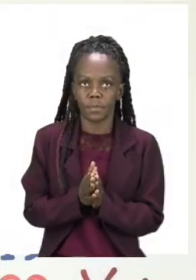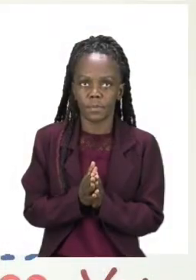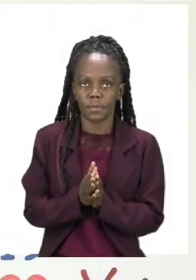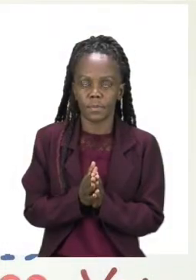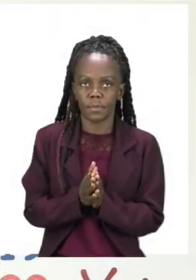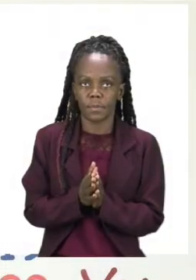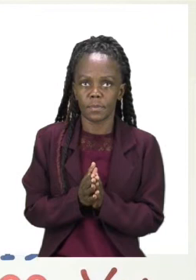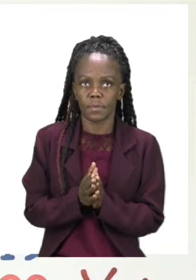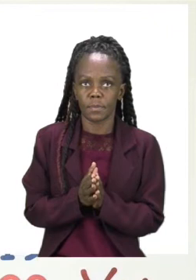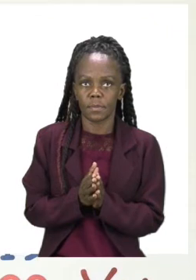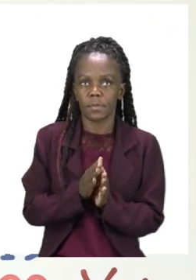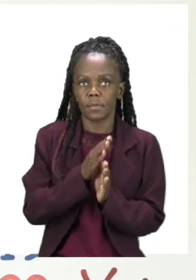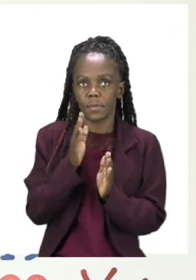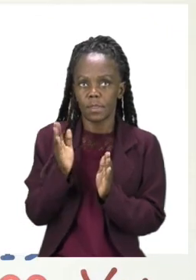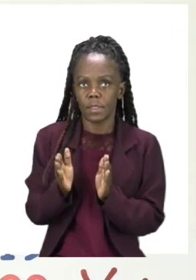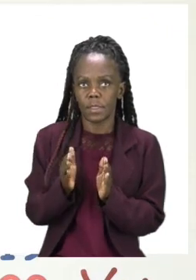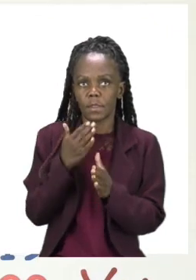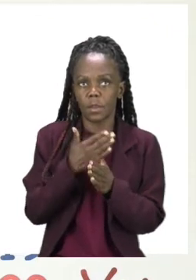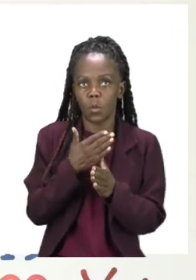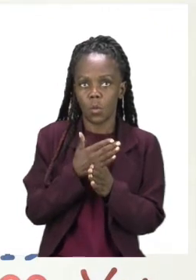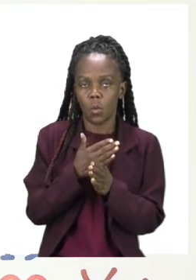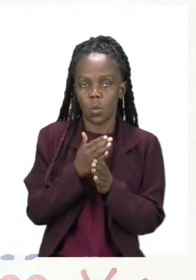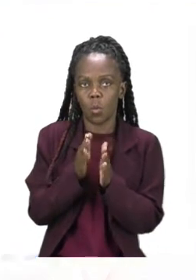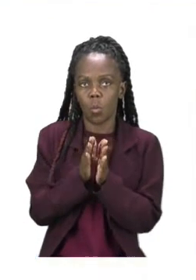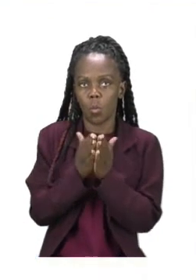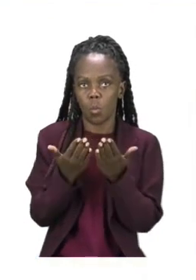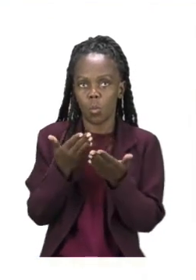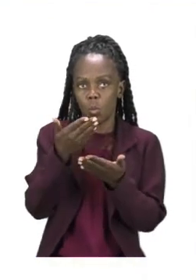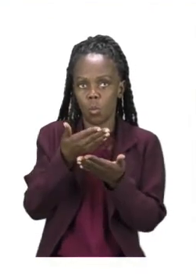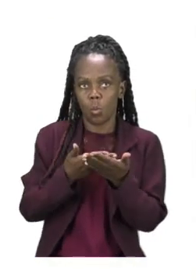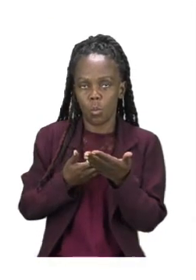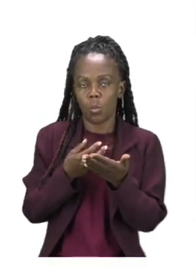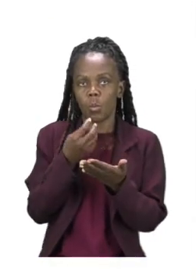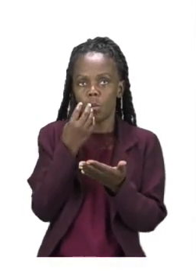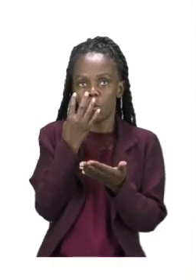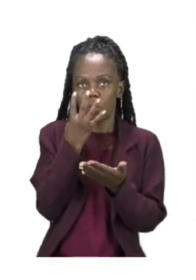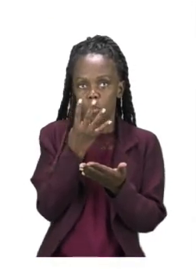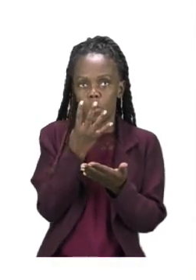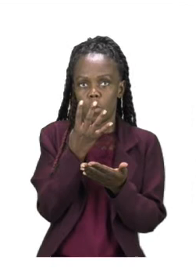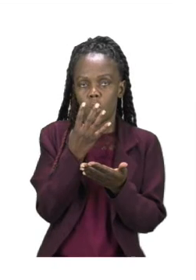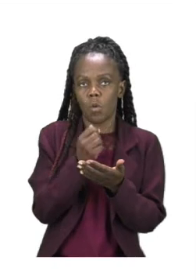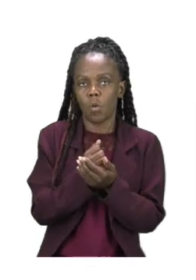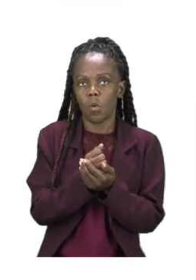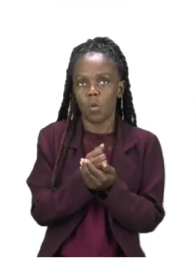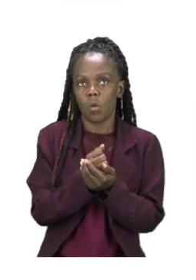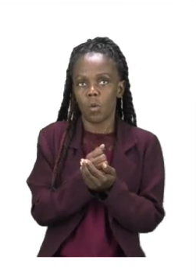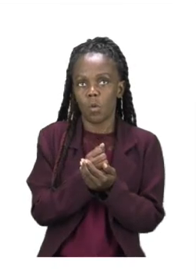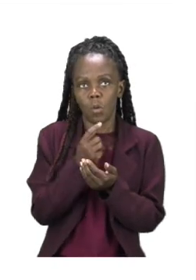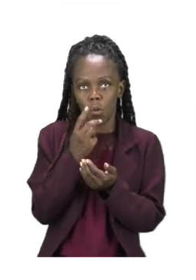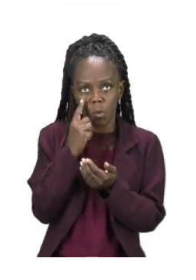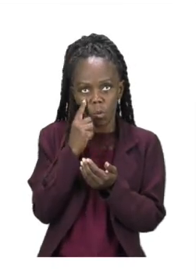Exercise, boys and girls, let us turn to page 4. On page 4, we can see that we